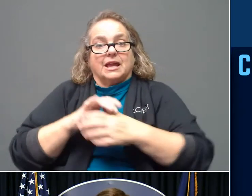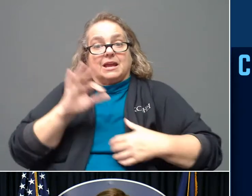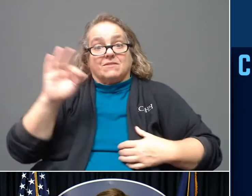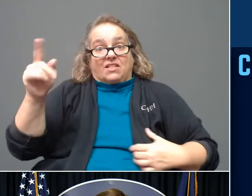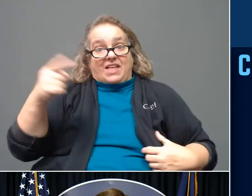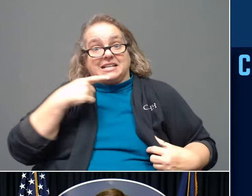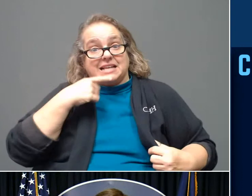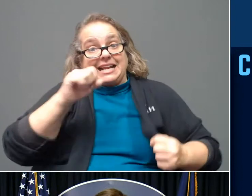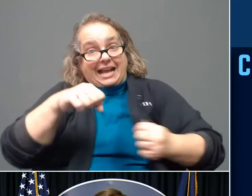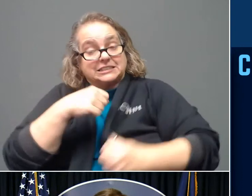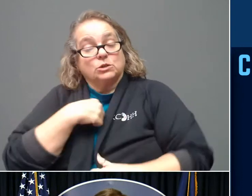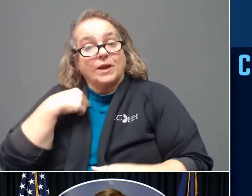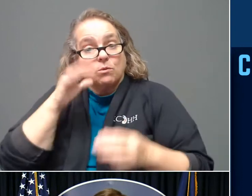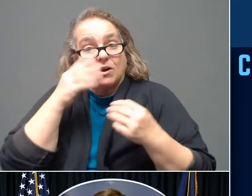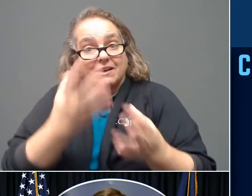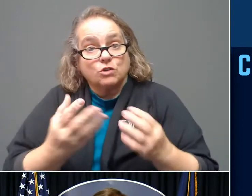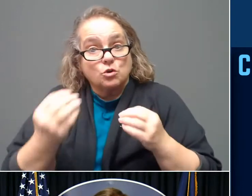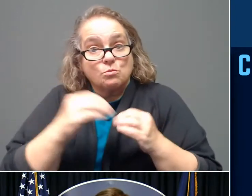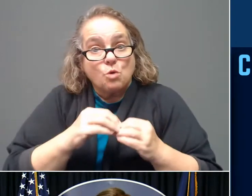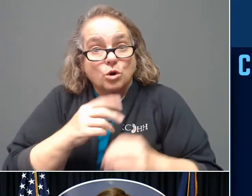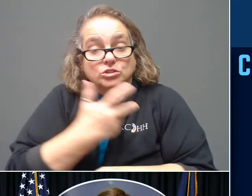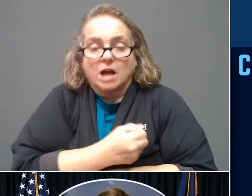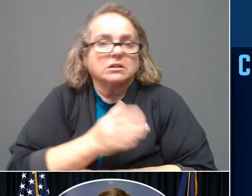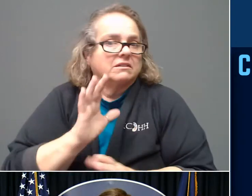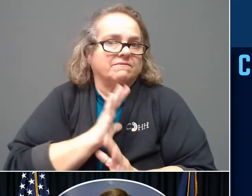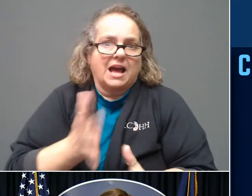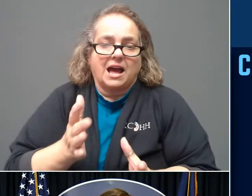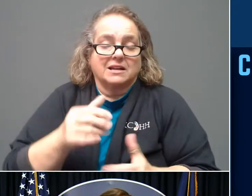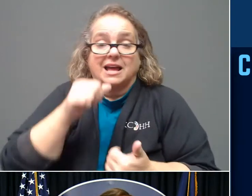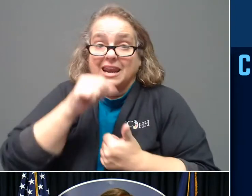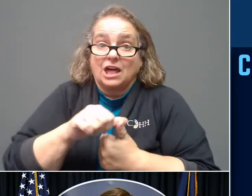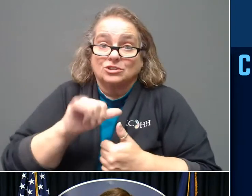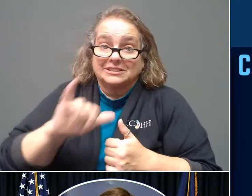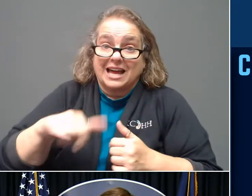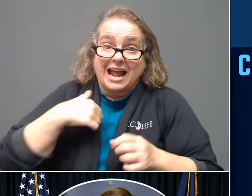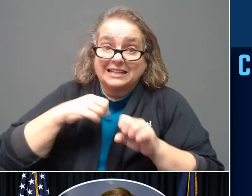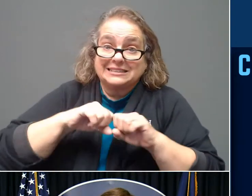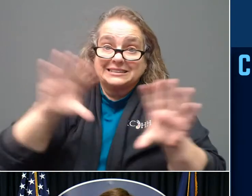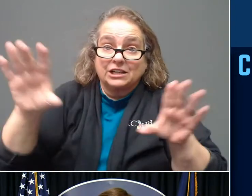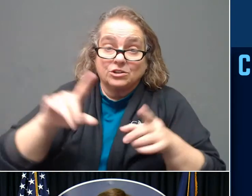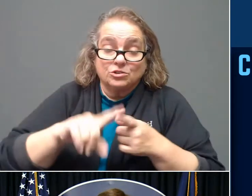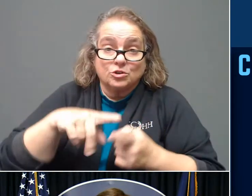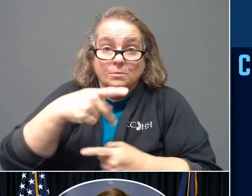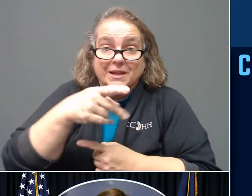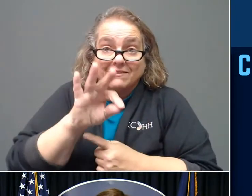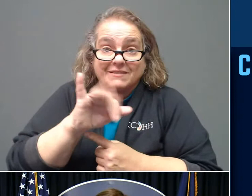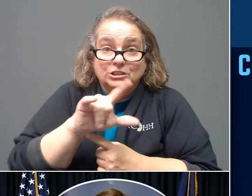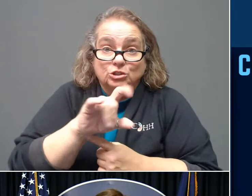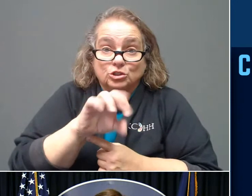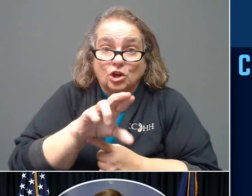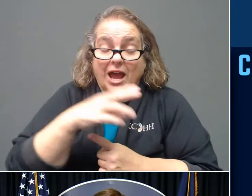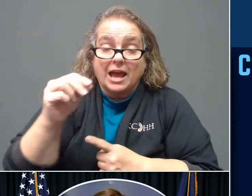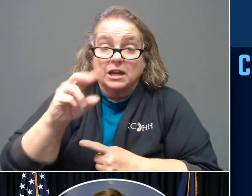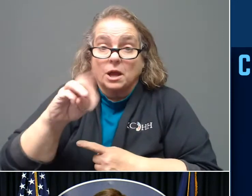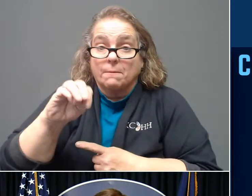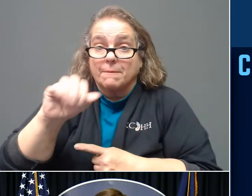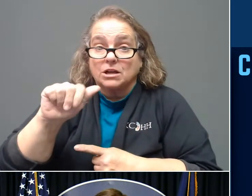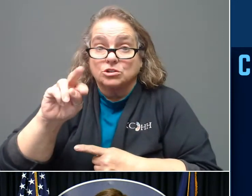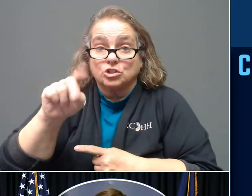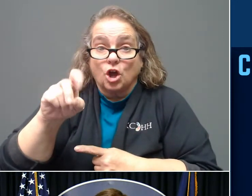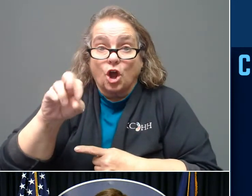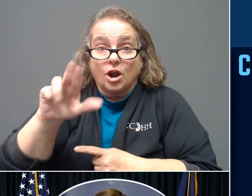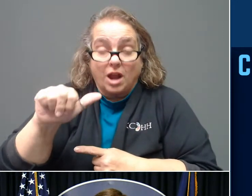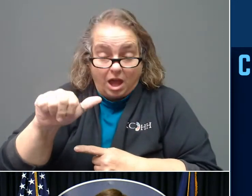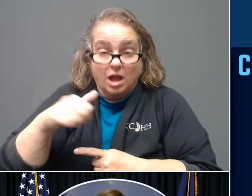to get it out immediately. If the letters I just sent out to Pfizer and Moderna get us more vaccine, we're ready to get it out as quickly